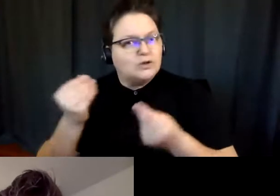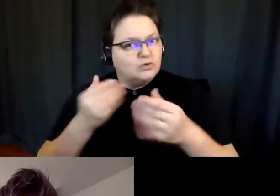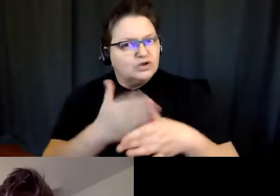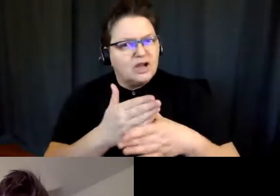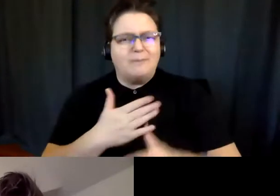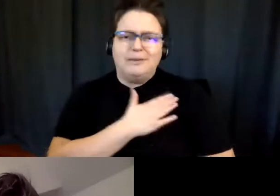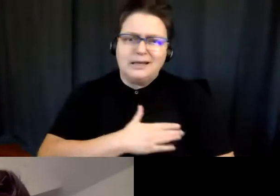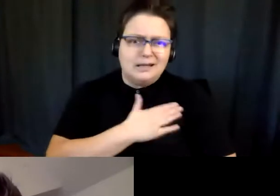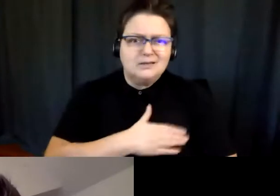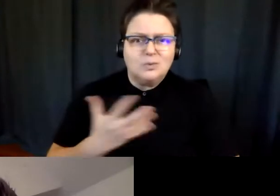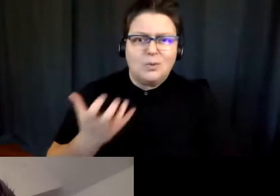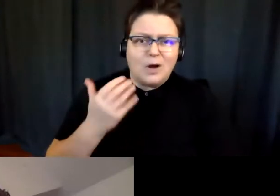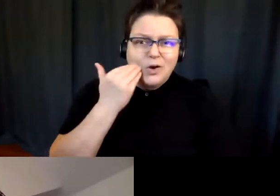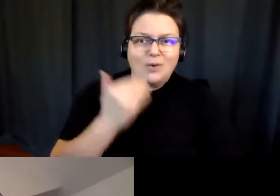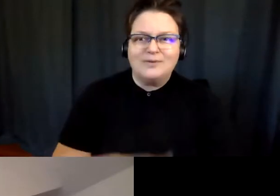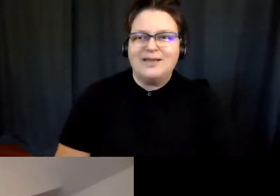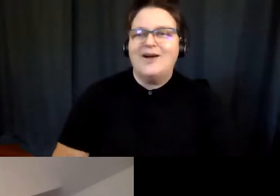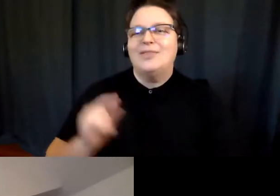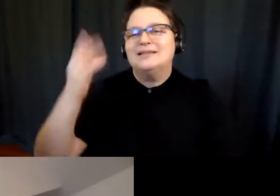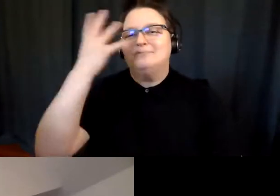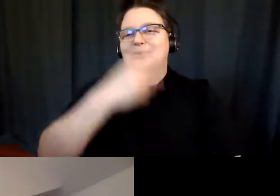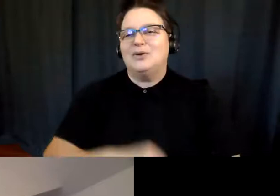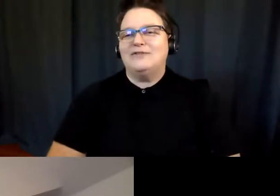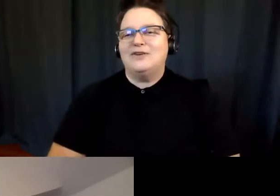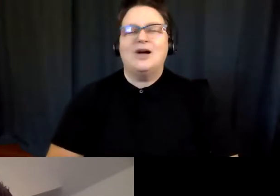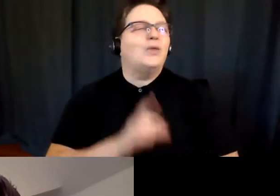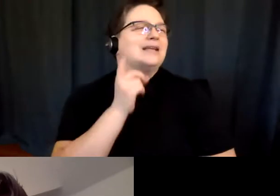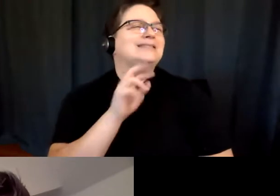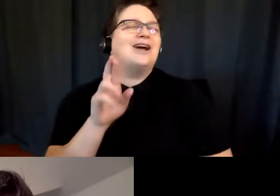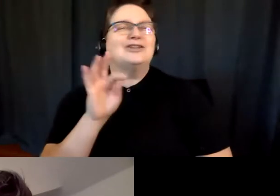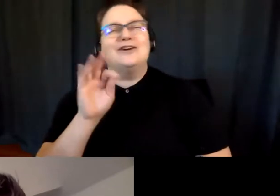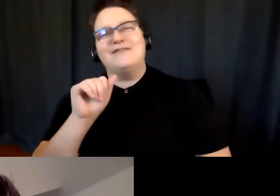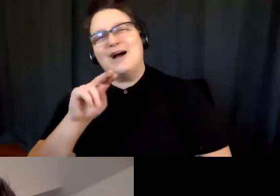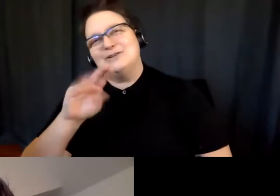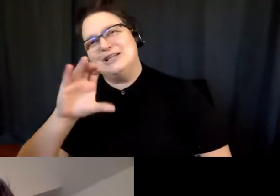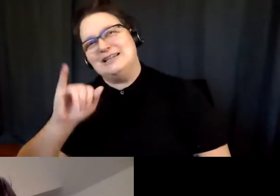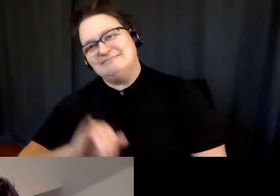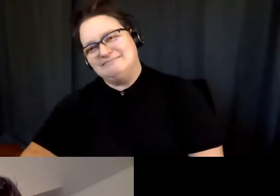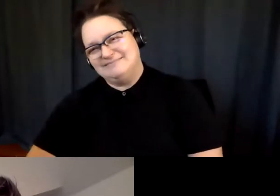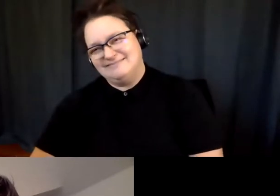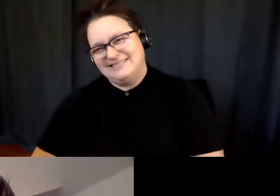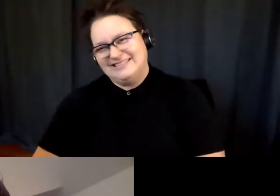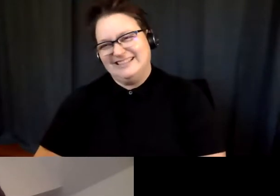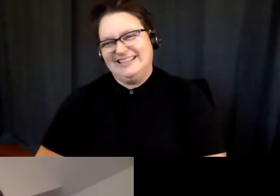time. That's beautiful. Yes, Dr. Fauci.